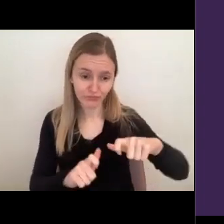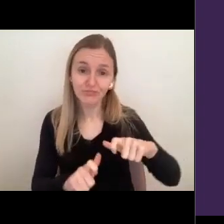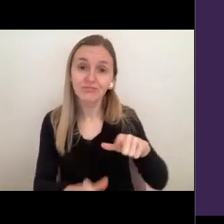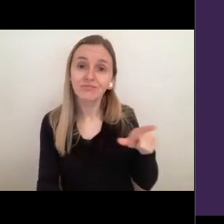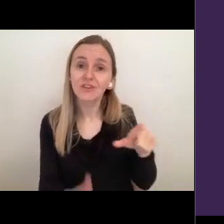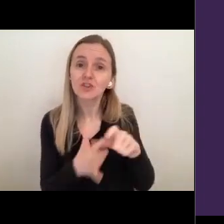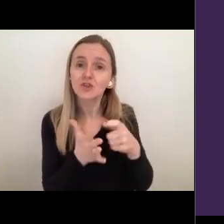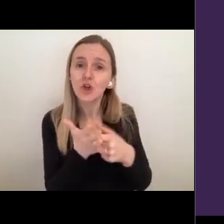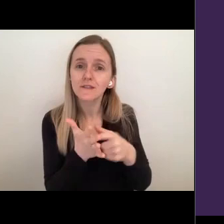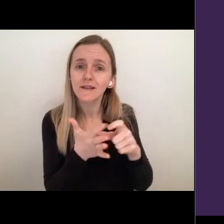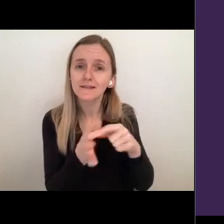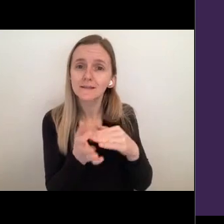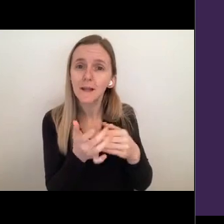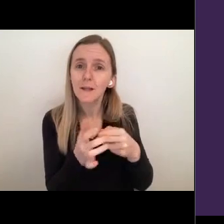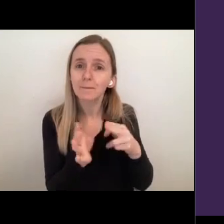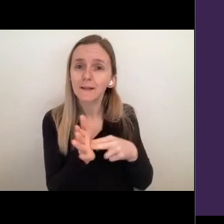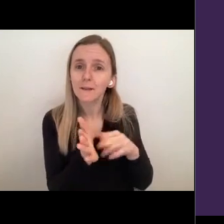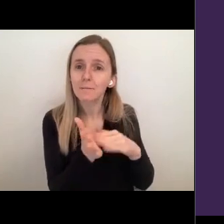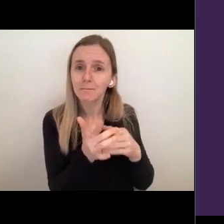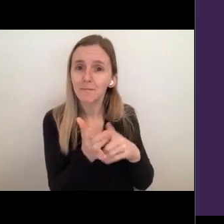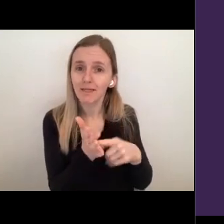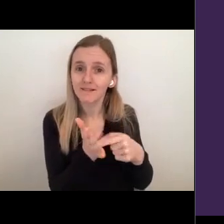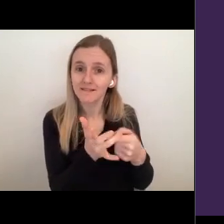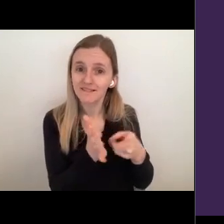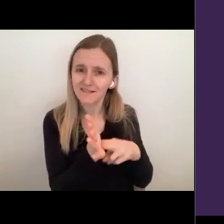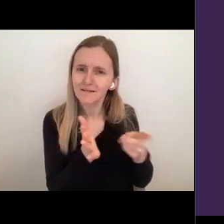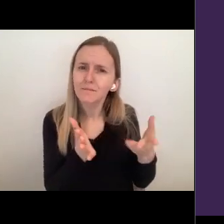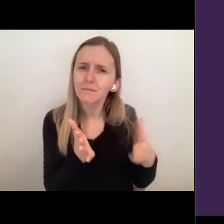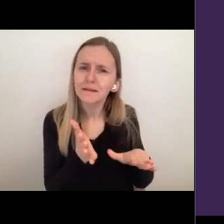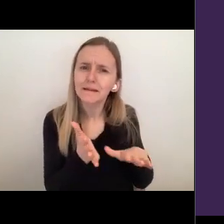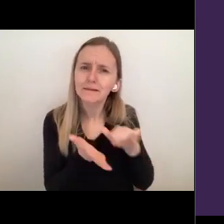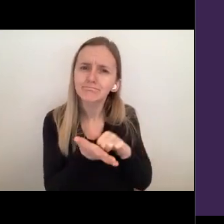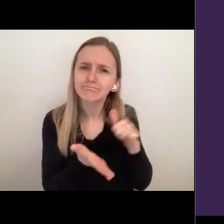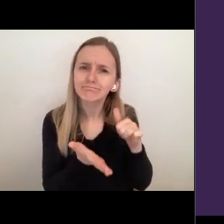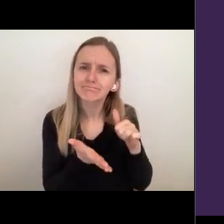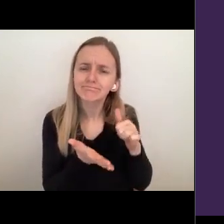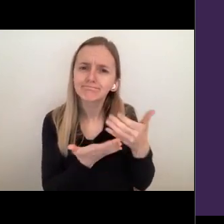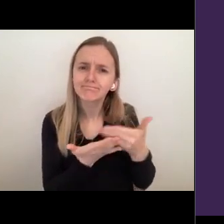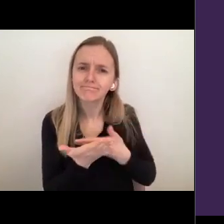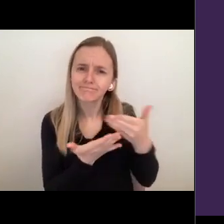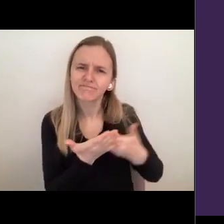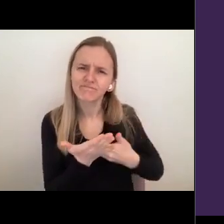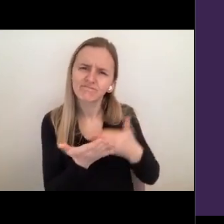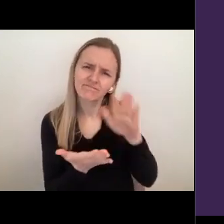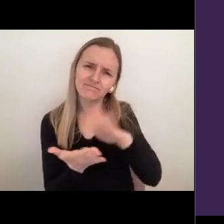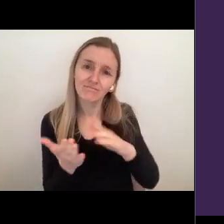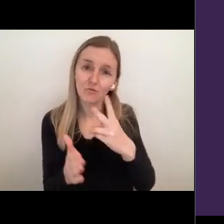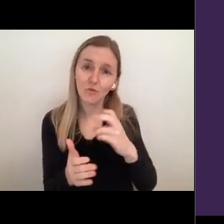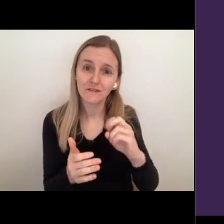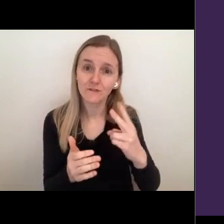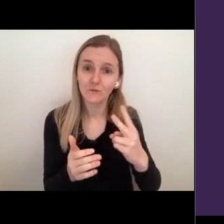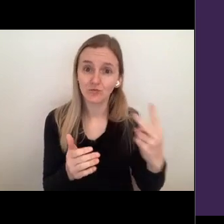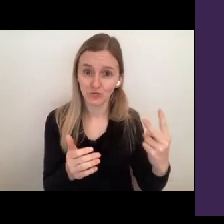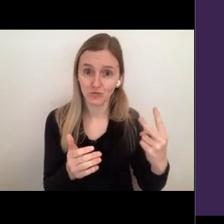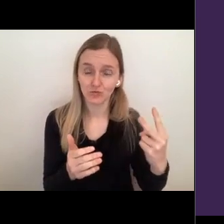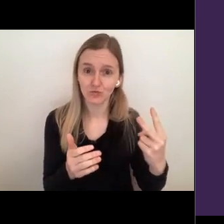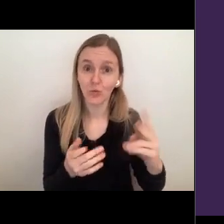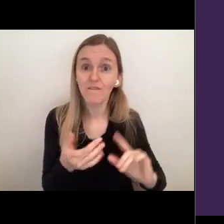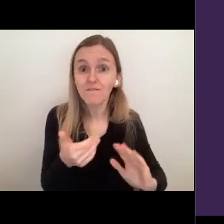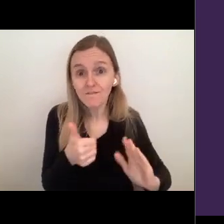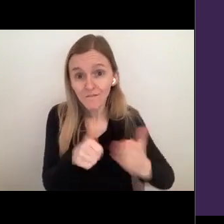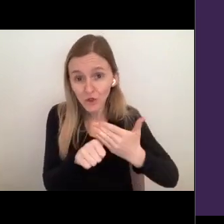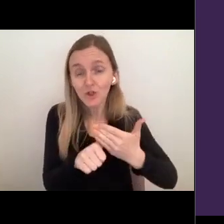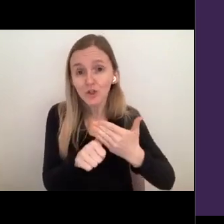Milton, he brought out a paper, I think in around 2022. It was 10 years after he brought out the first one,